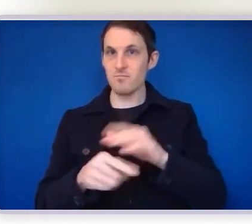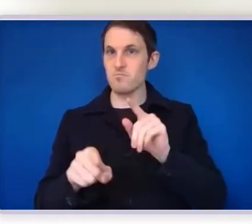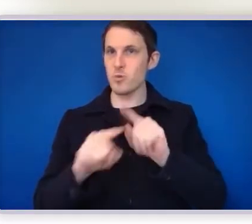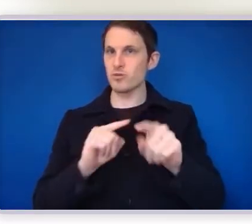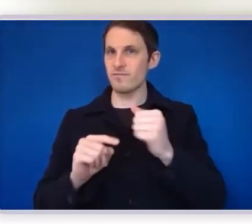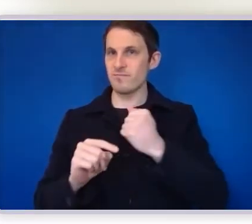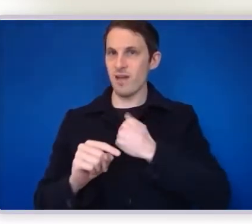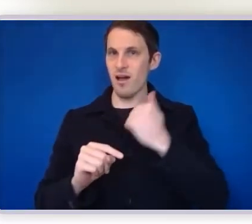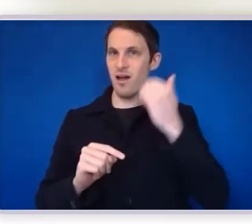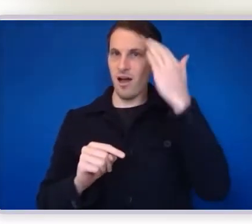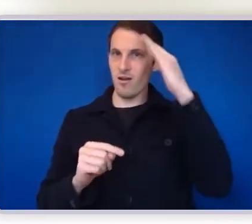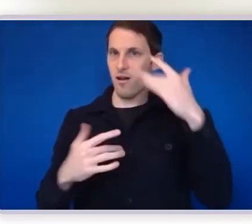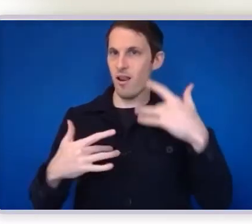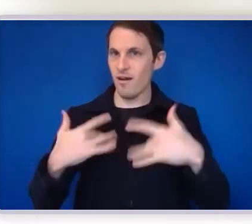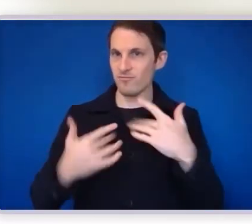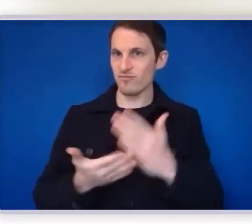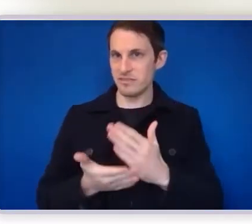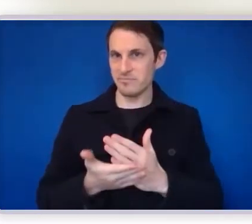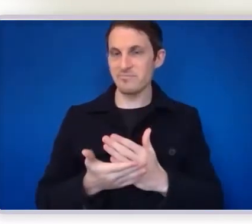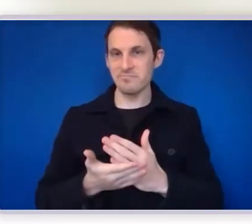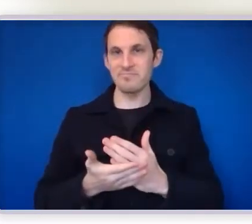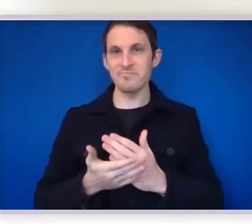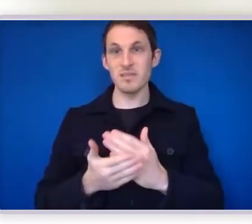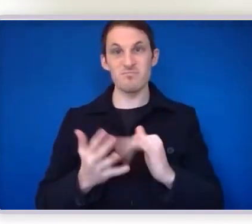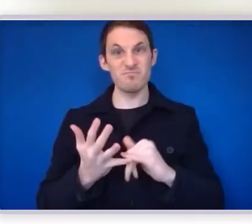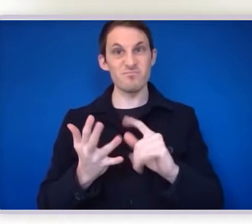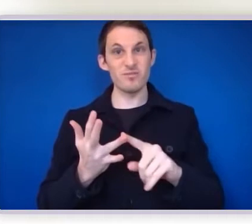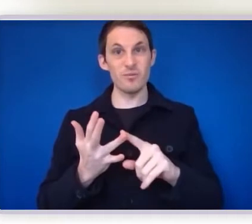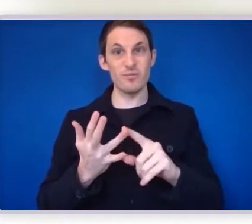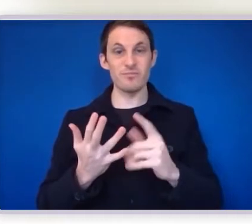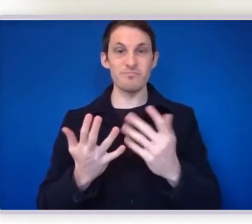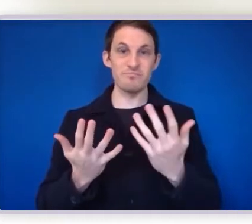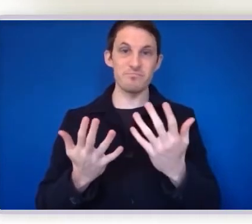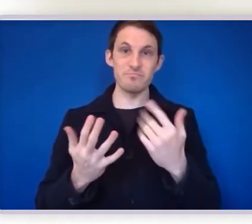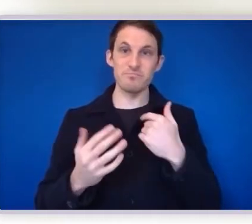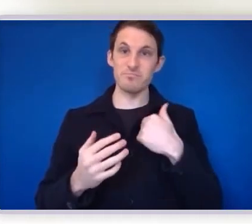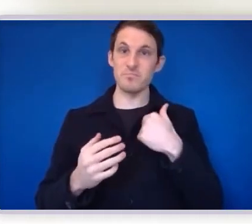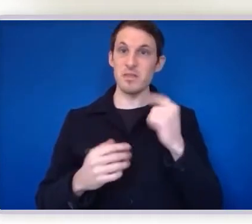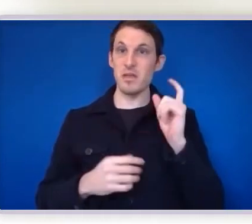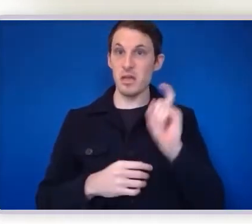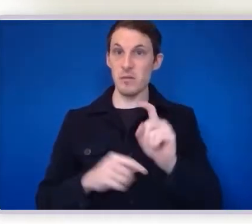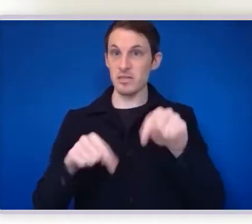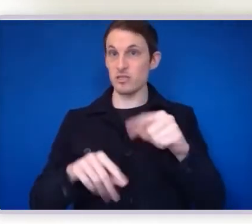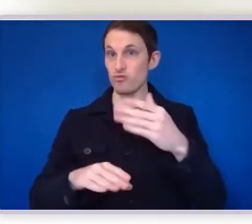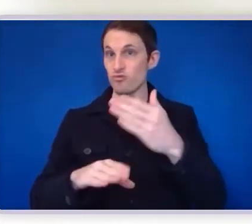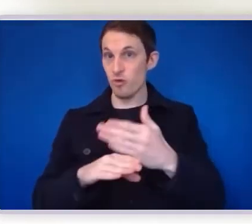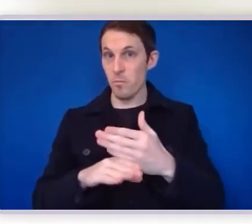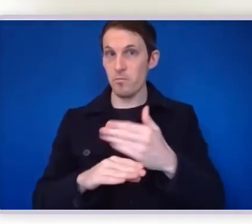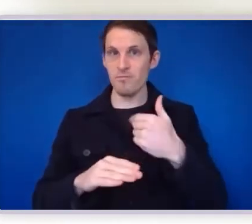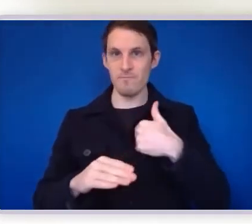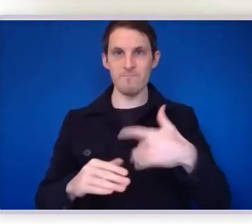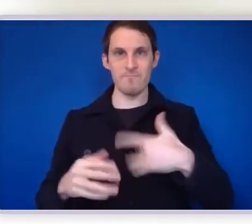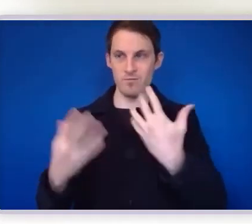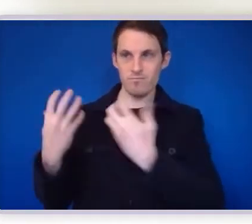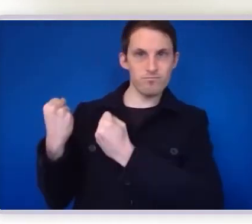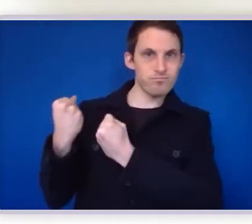life, really. And so coming to this job, I feel like is sort of bringing together a whole range